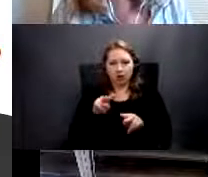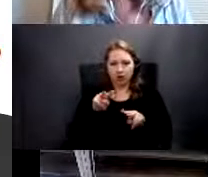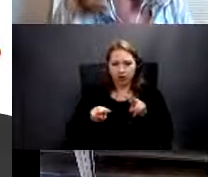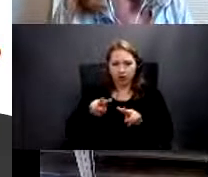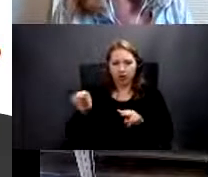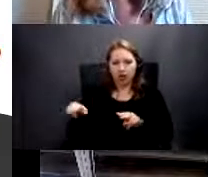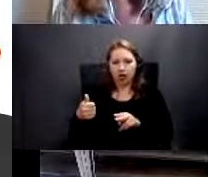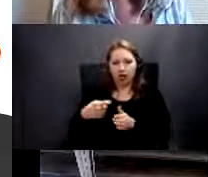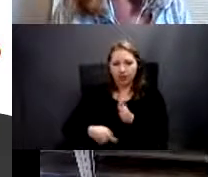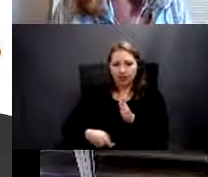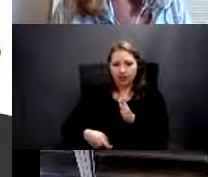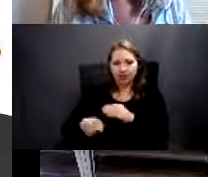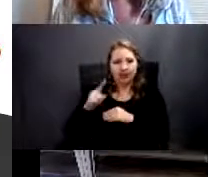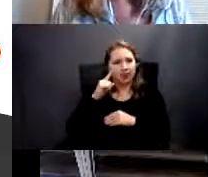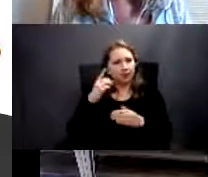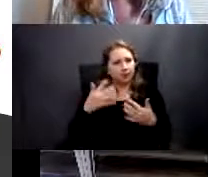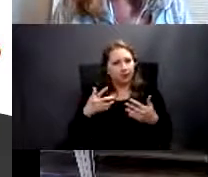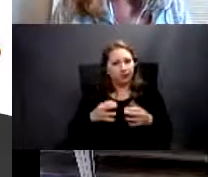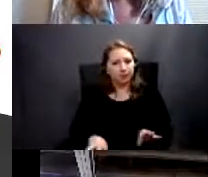prices. I think it's really important.